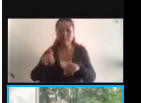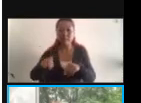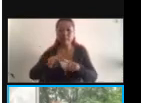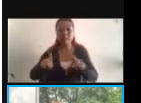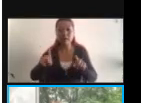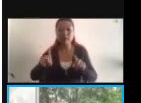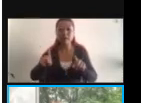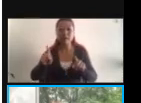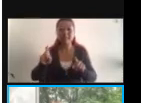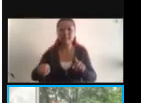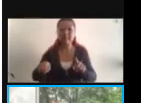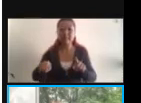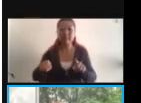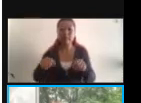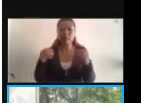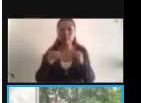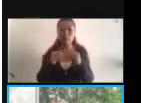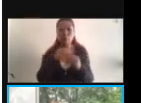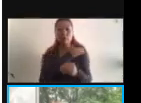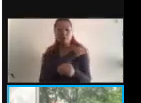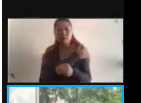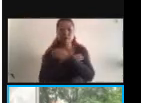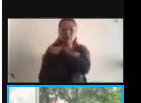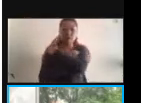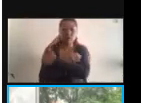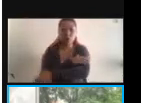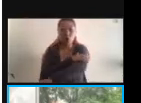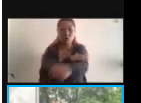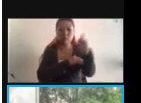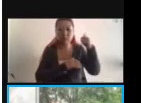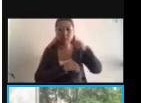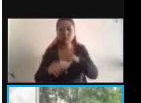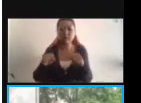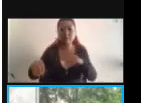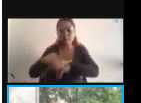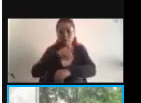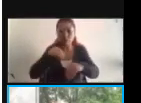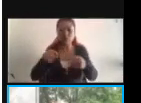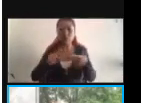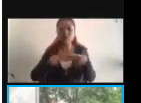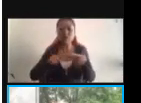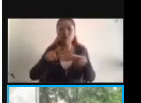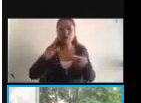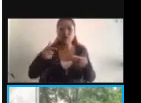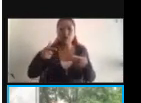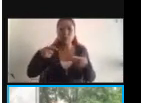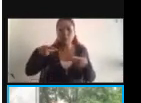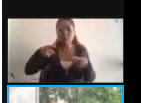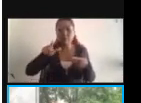articulation for your shoulder and arms. And then the planetary spacesuit, which would